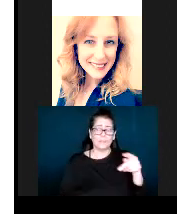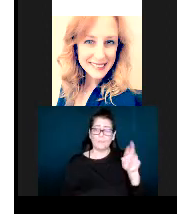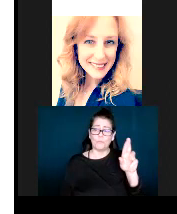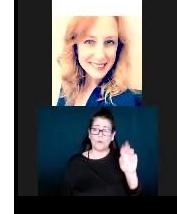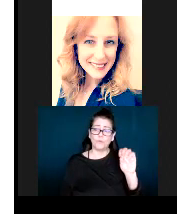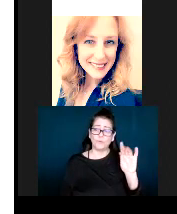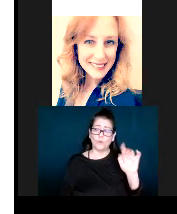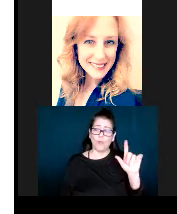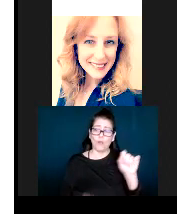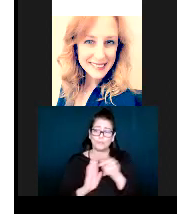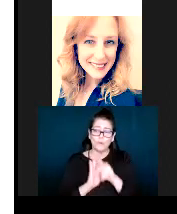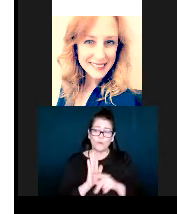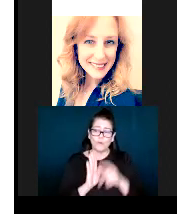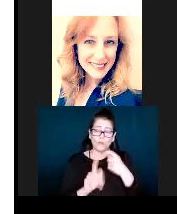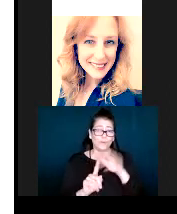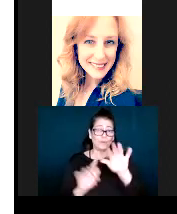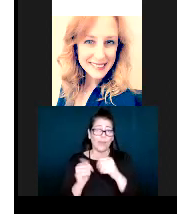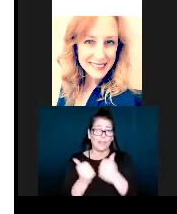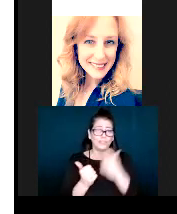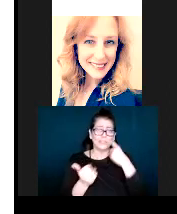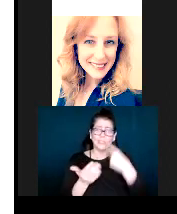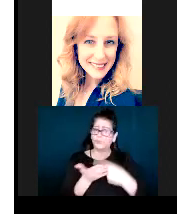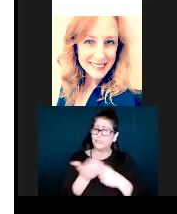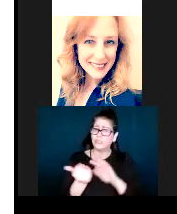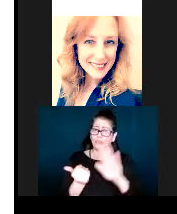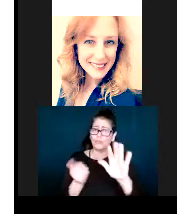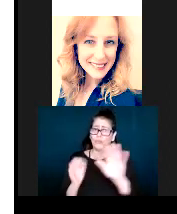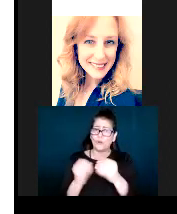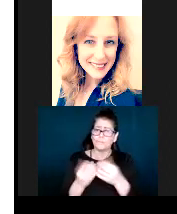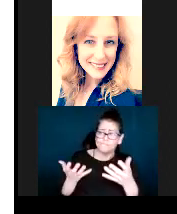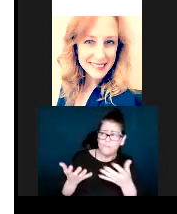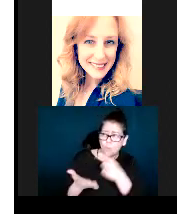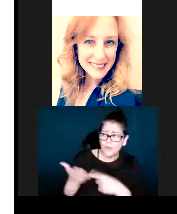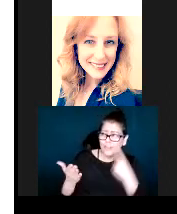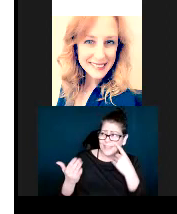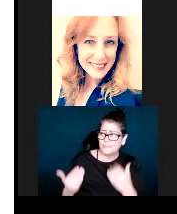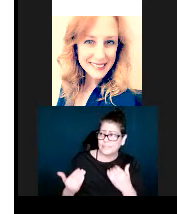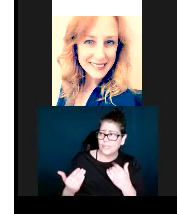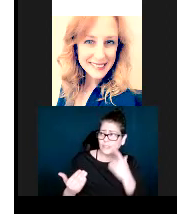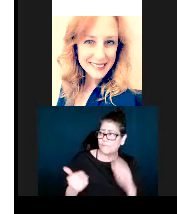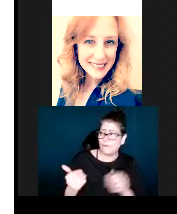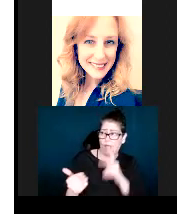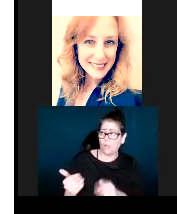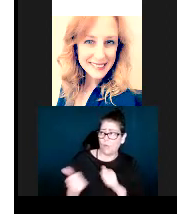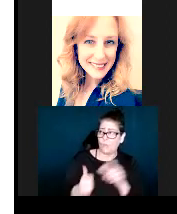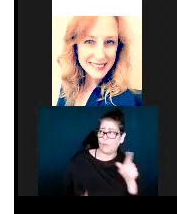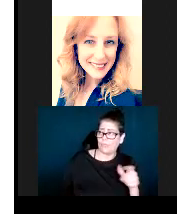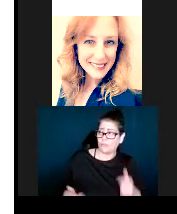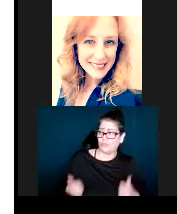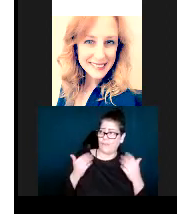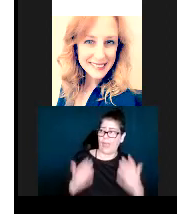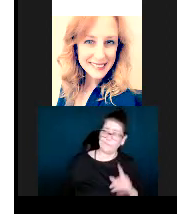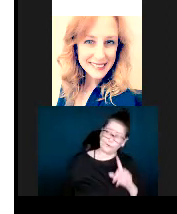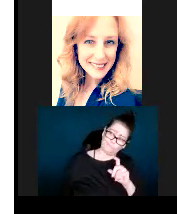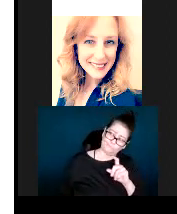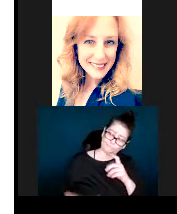so make sure that you're talking to your organization about what the expectations are for the follow-up plan for a survivor. When